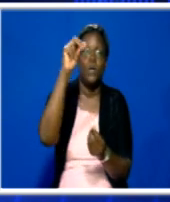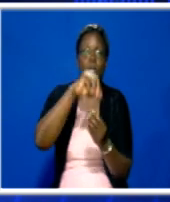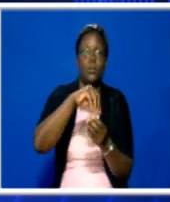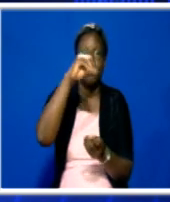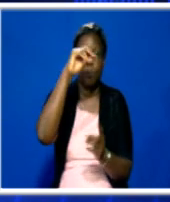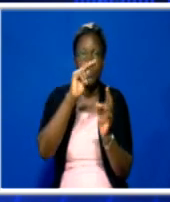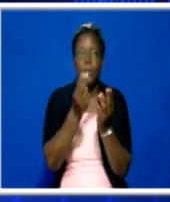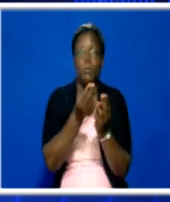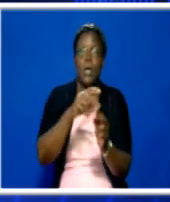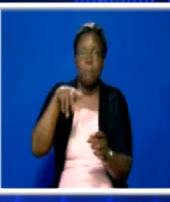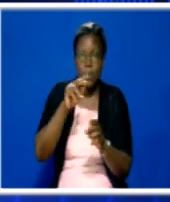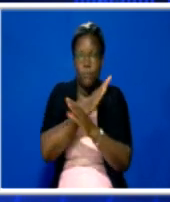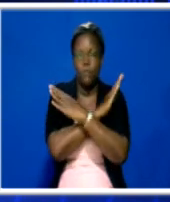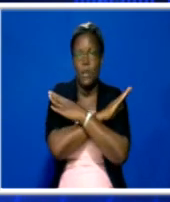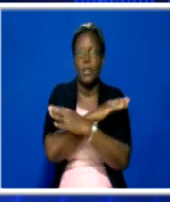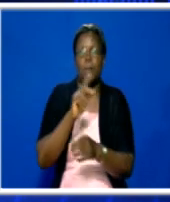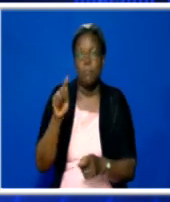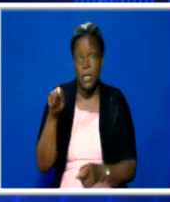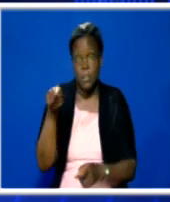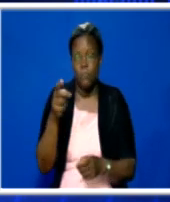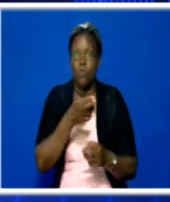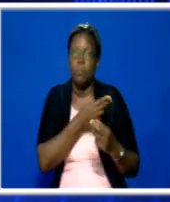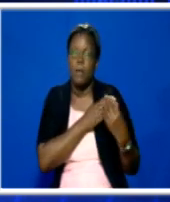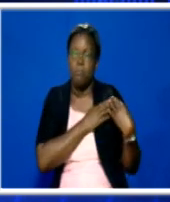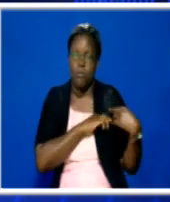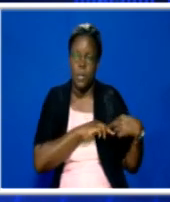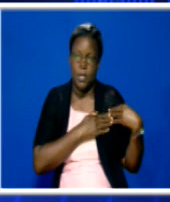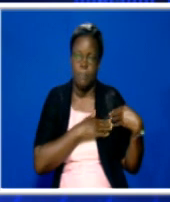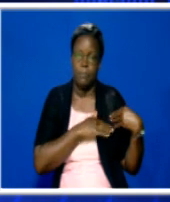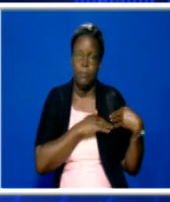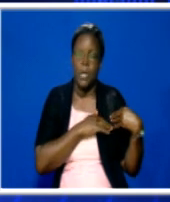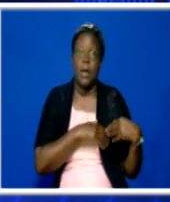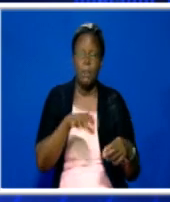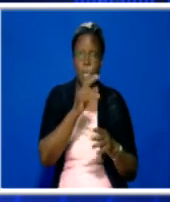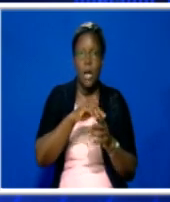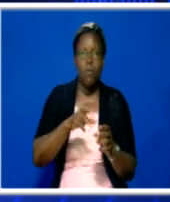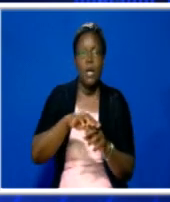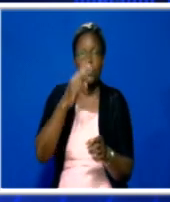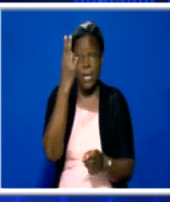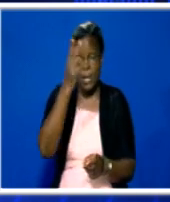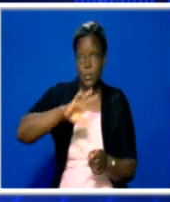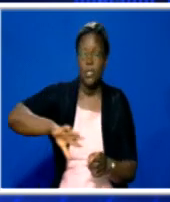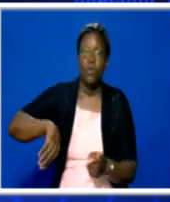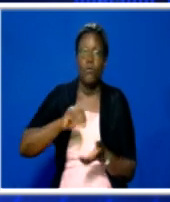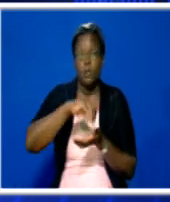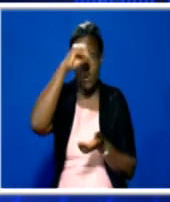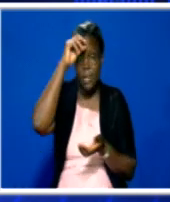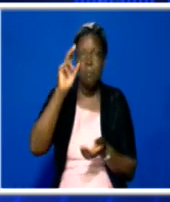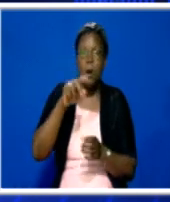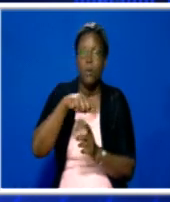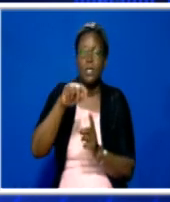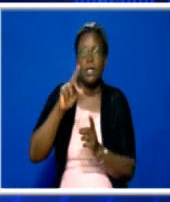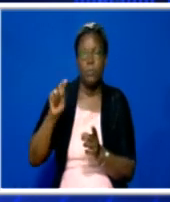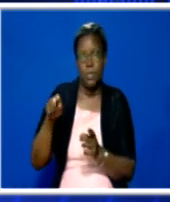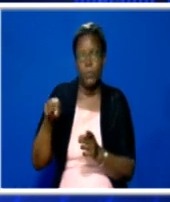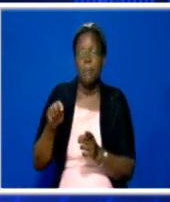from entering our body. Now remember, we have been tackling parasites for the last 2 weeks. This is because of course there's different stages of it, so